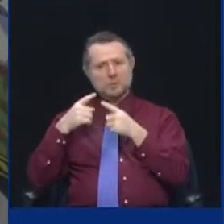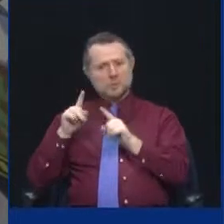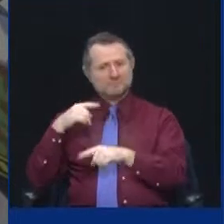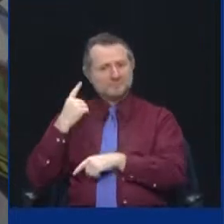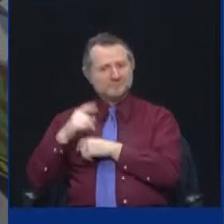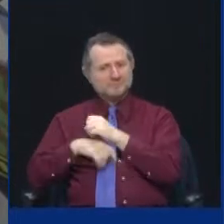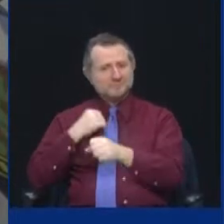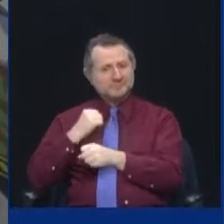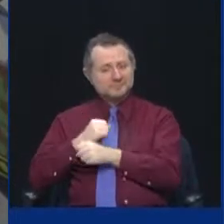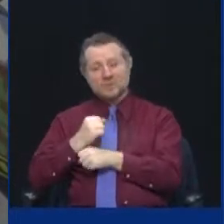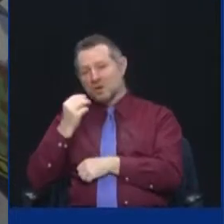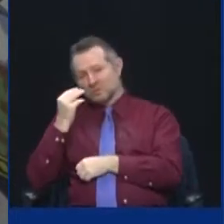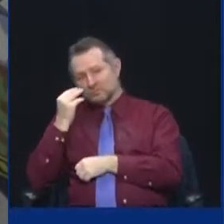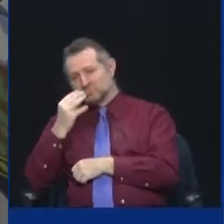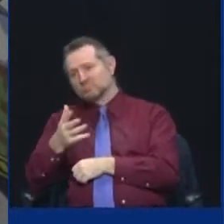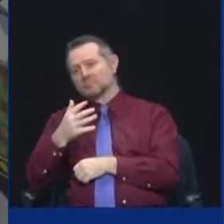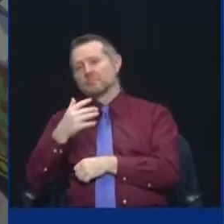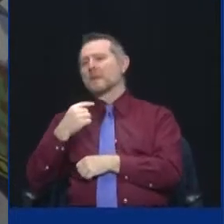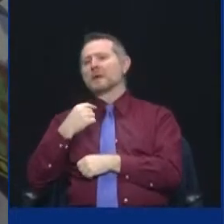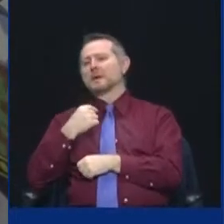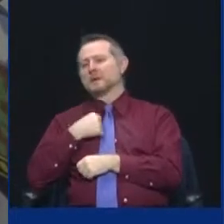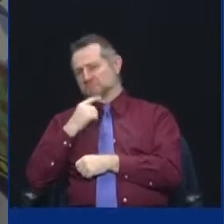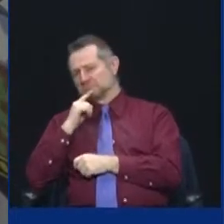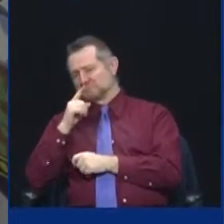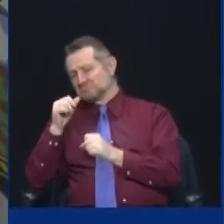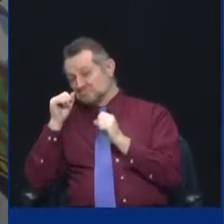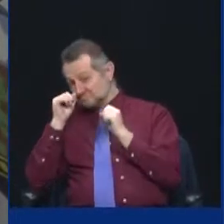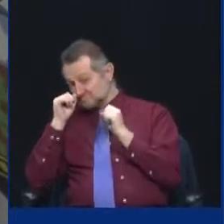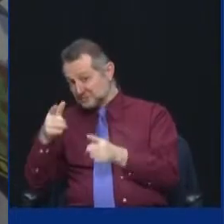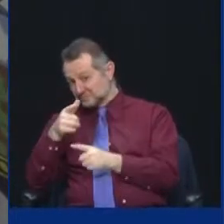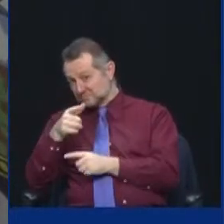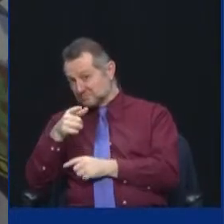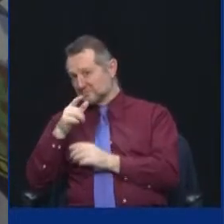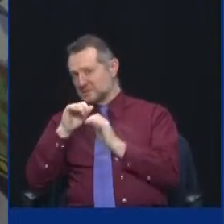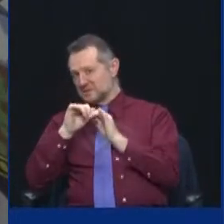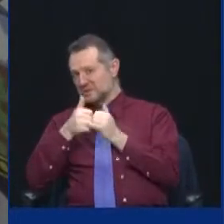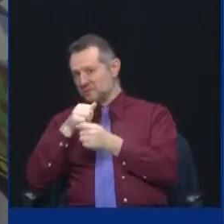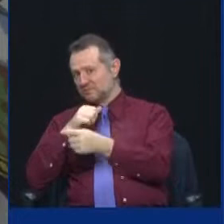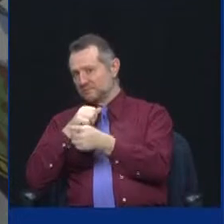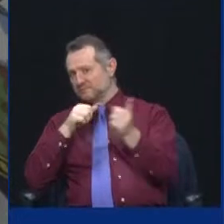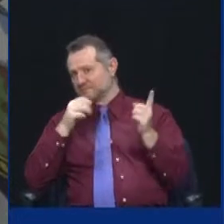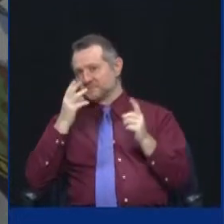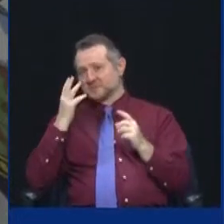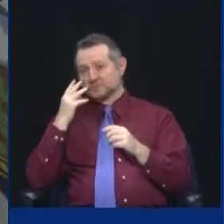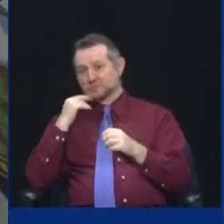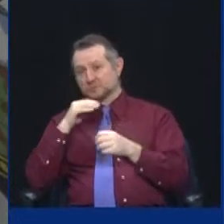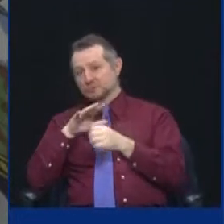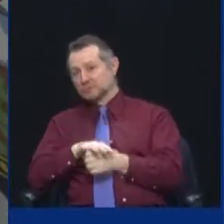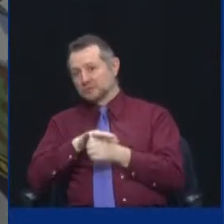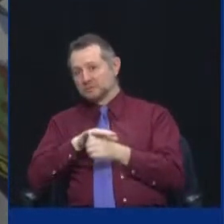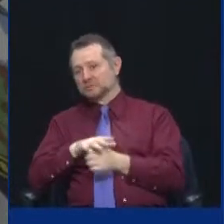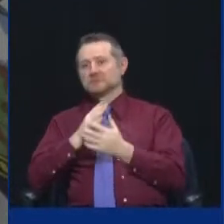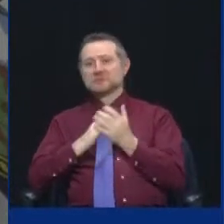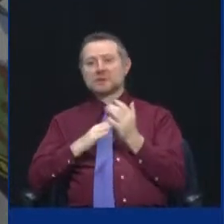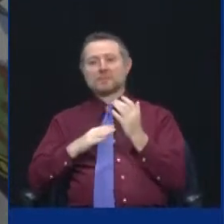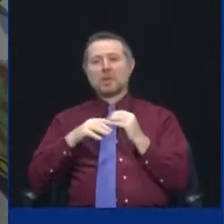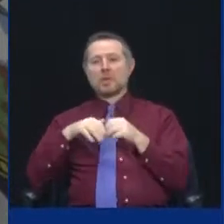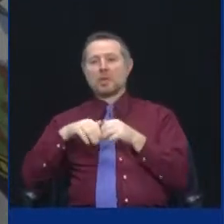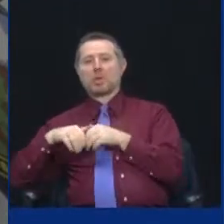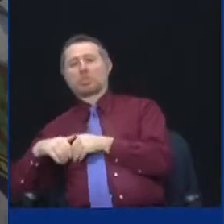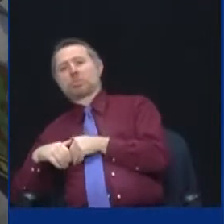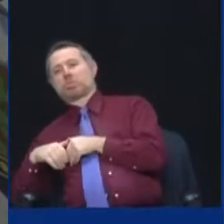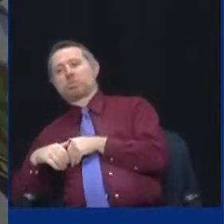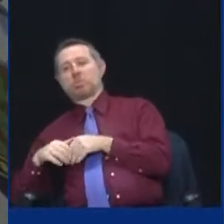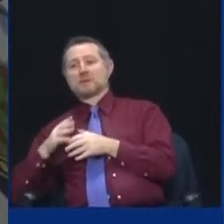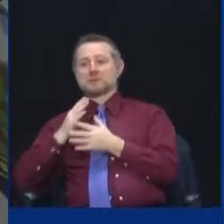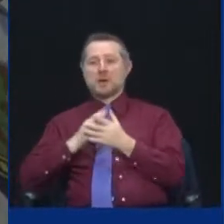You would be surprised at how people react when the pressure is on. And you had a lot of local